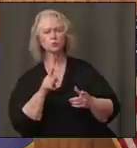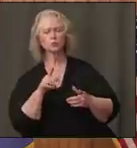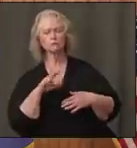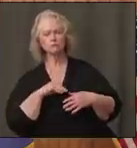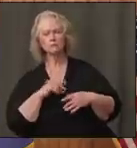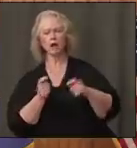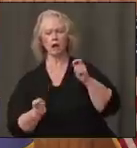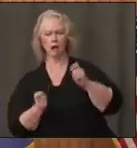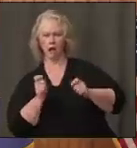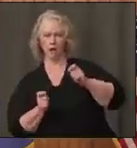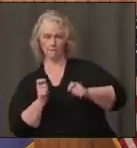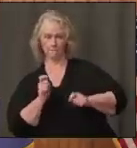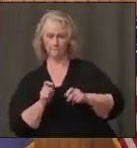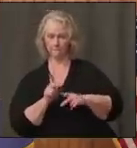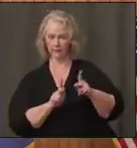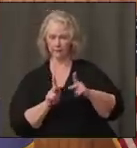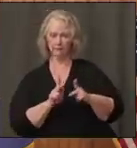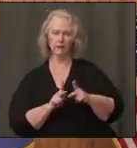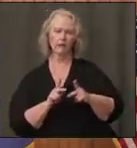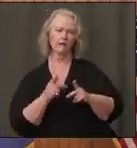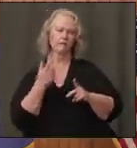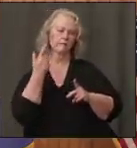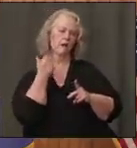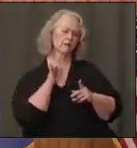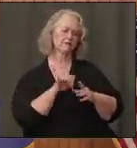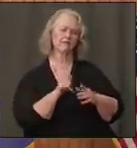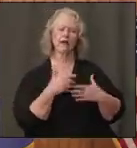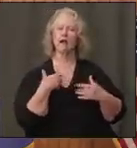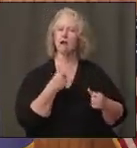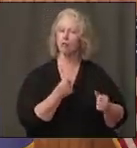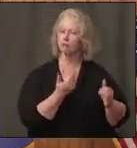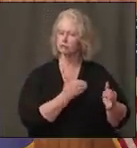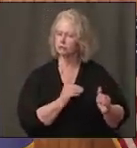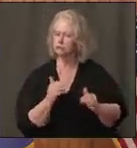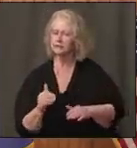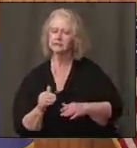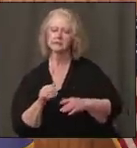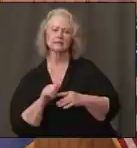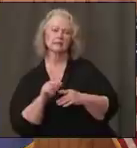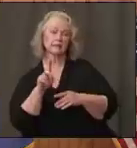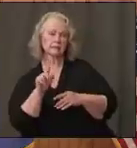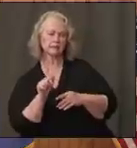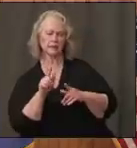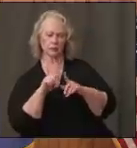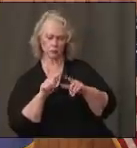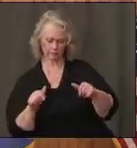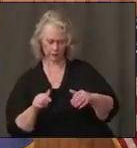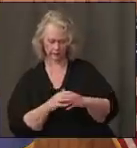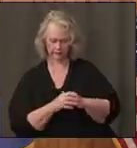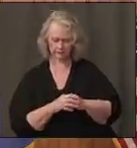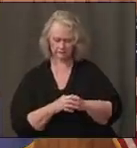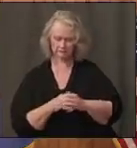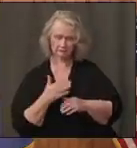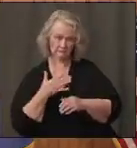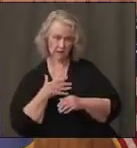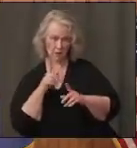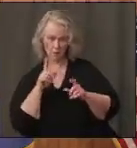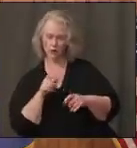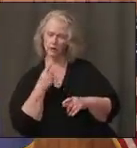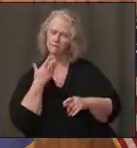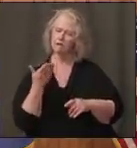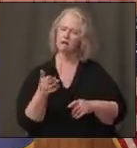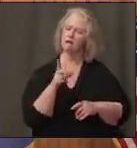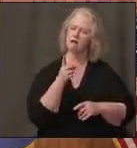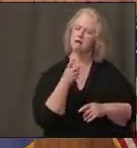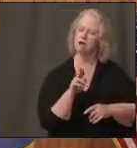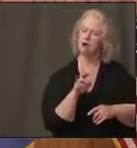possible on the basis of health restrictions, disabilities, and so forth. I guess this question is for Dr. Emanuel,